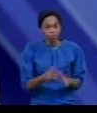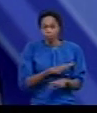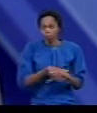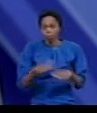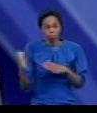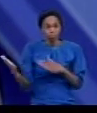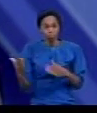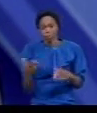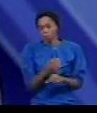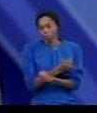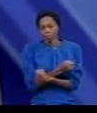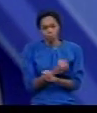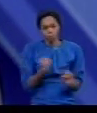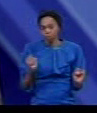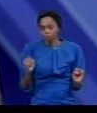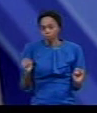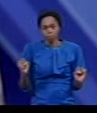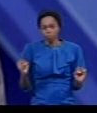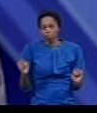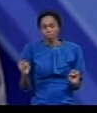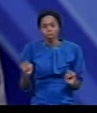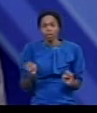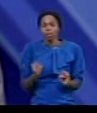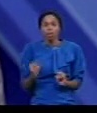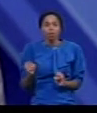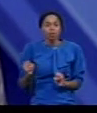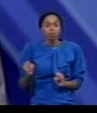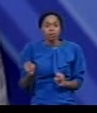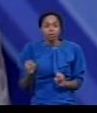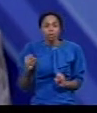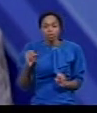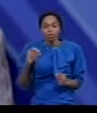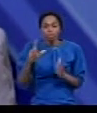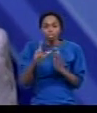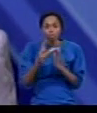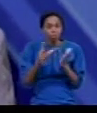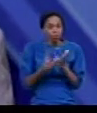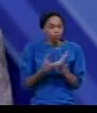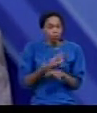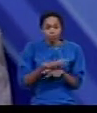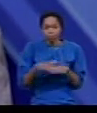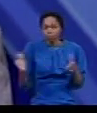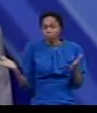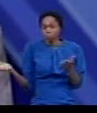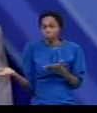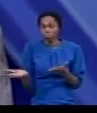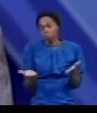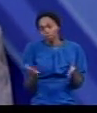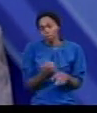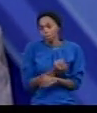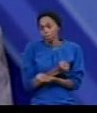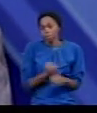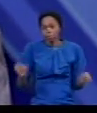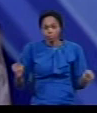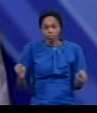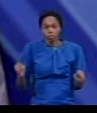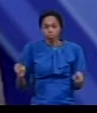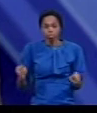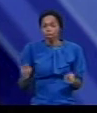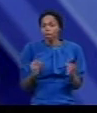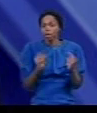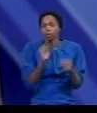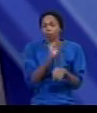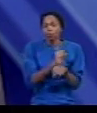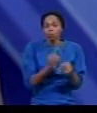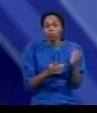law. No salvation in the works of the flesh. Only Christ can